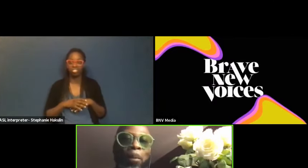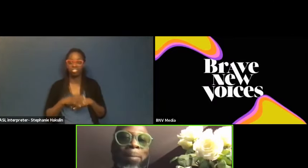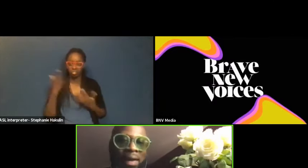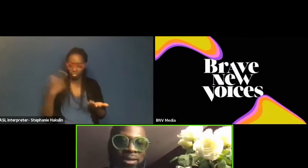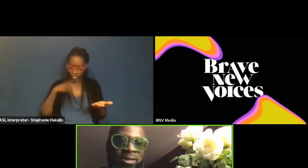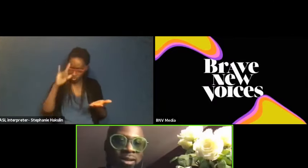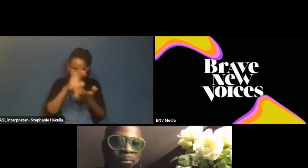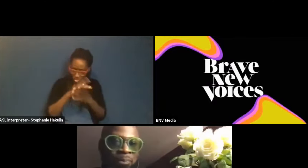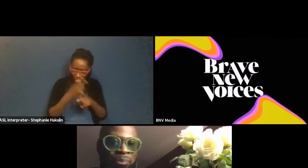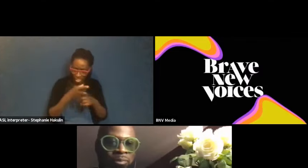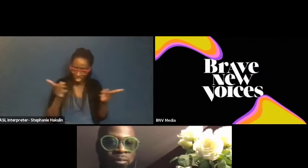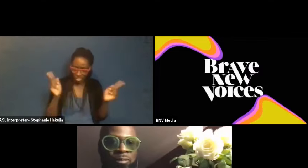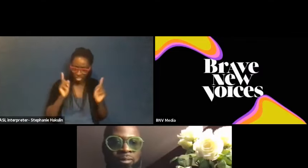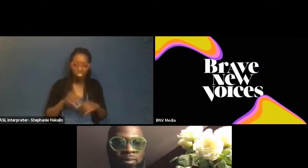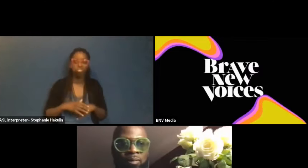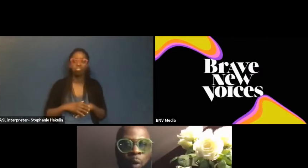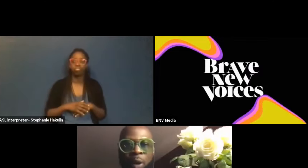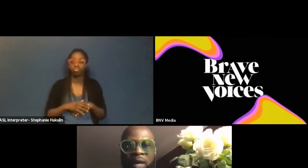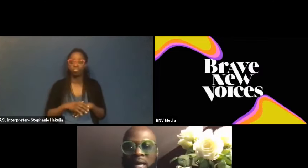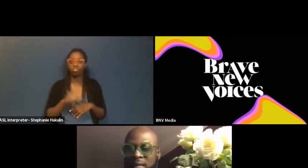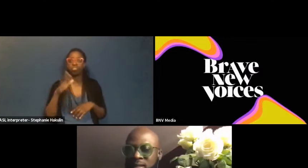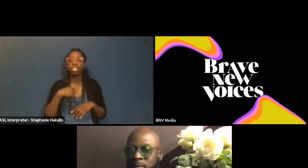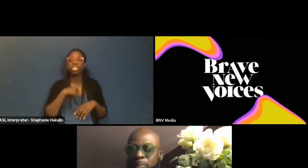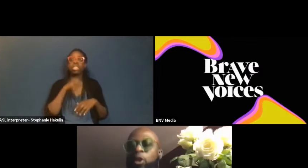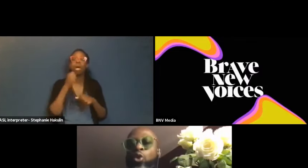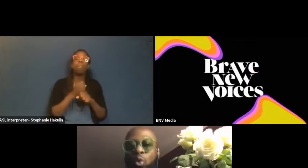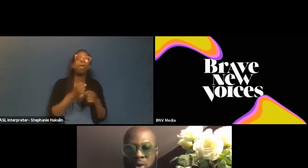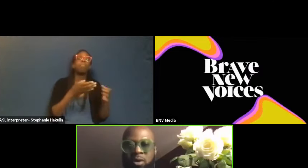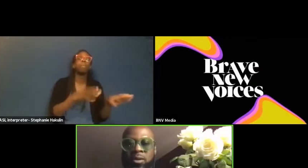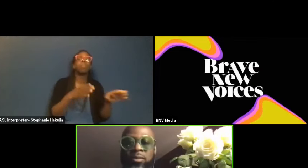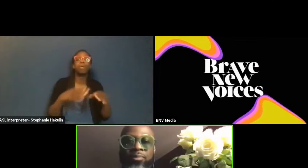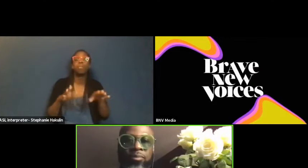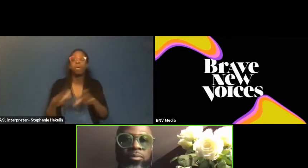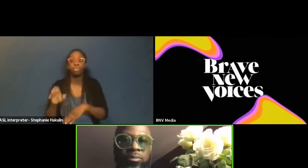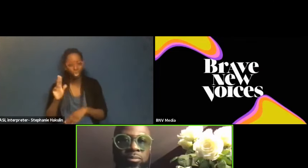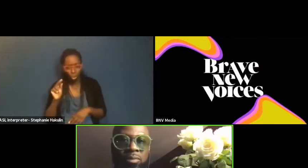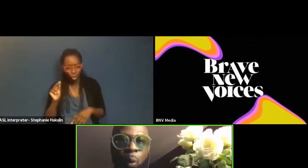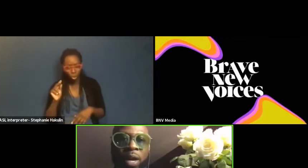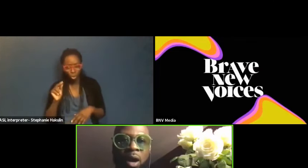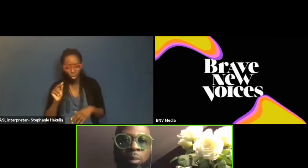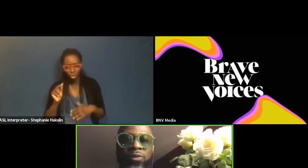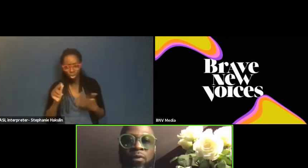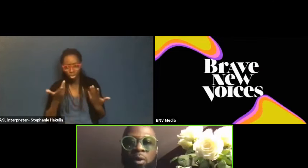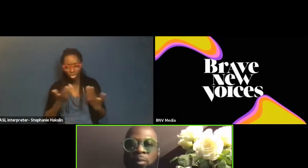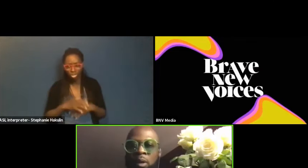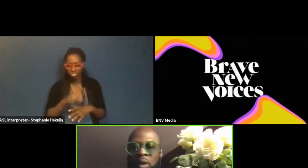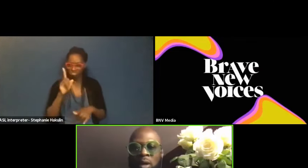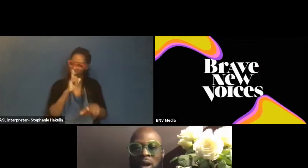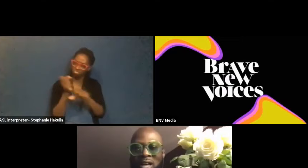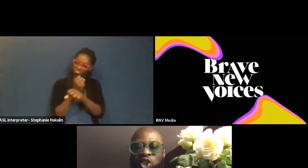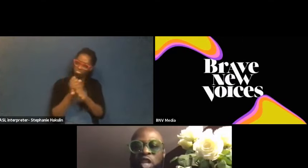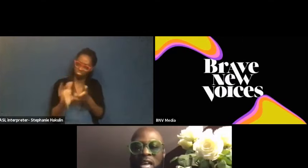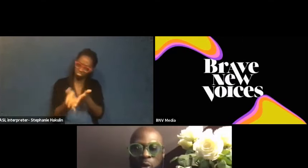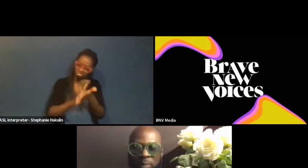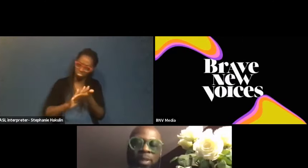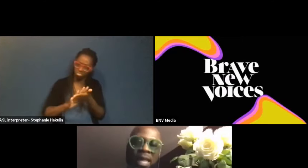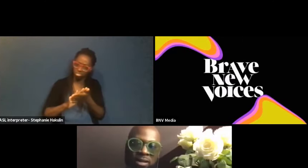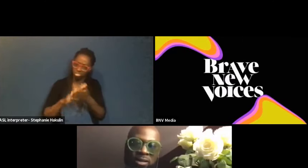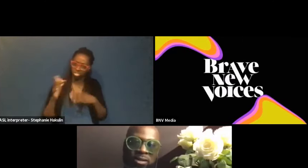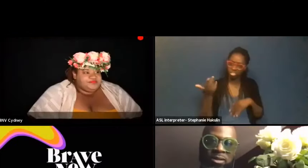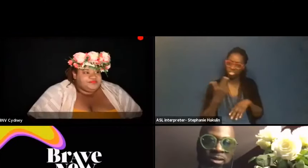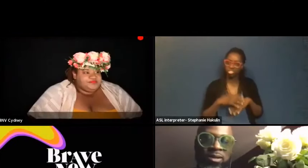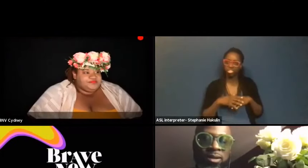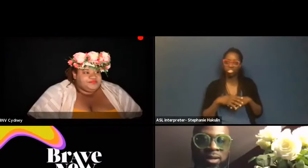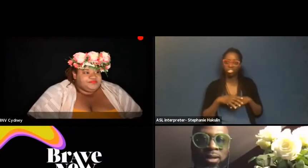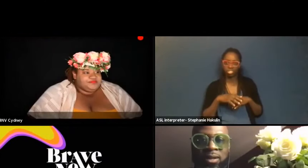not hedging bets. When it's pure. When it comes from a genuine